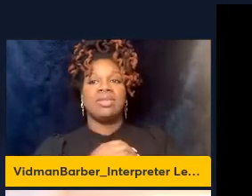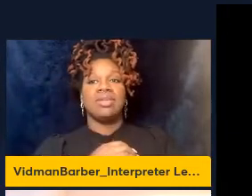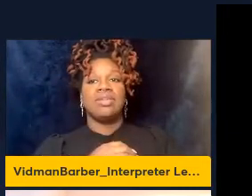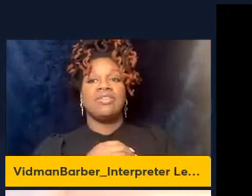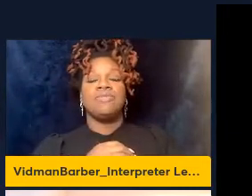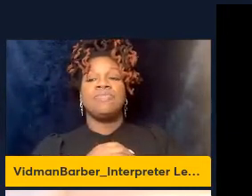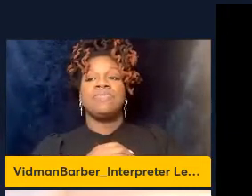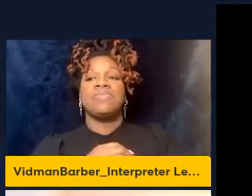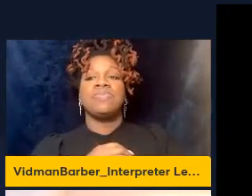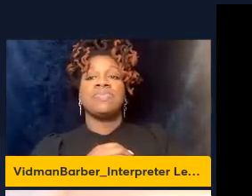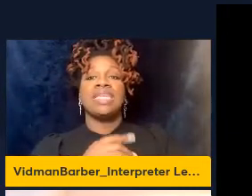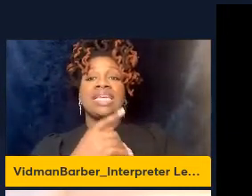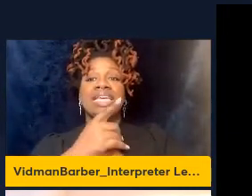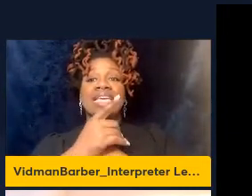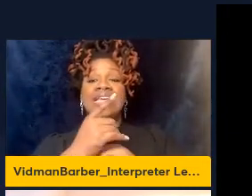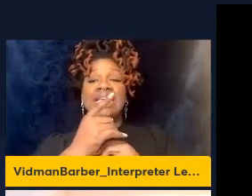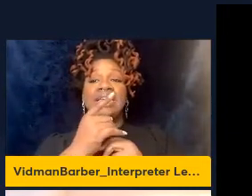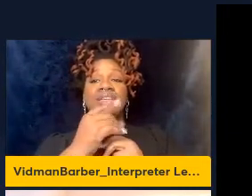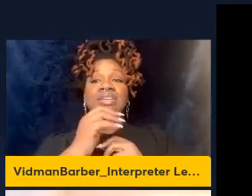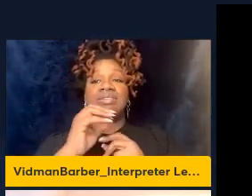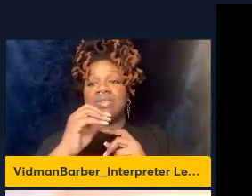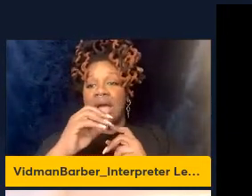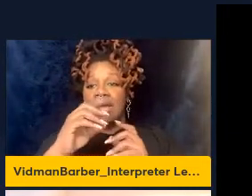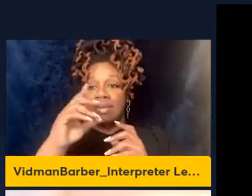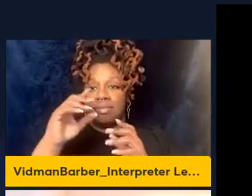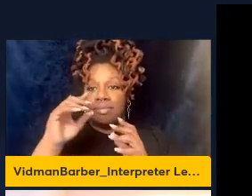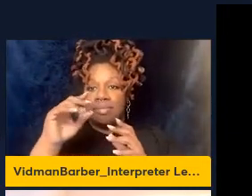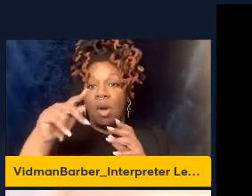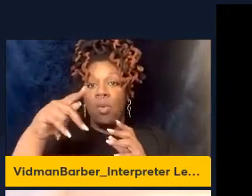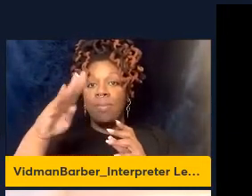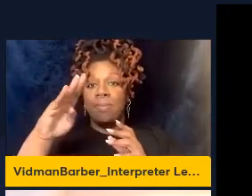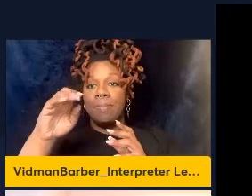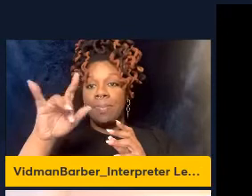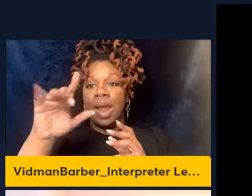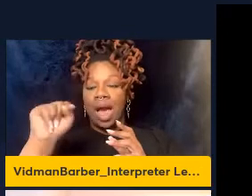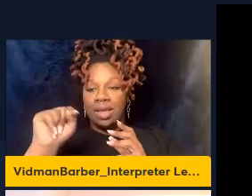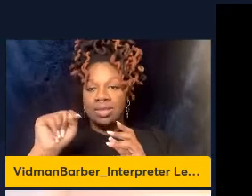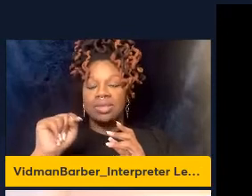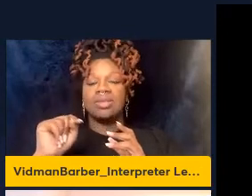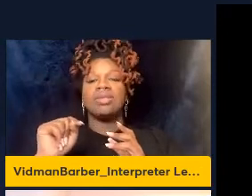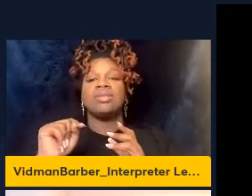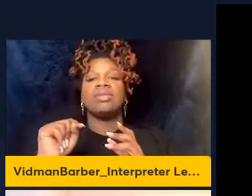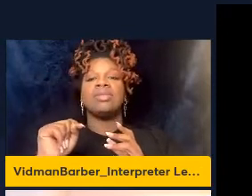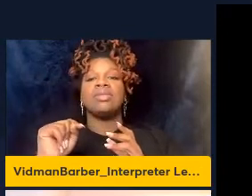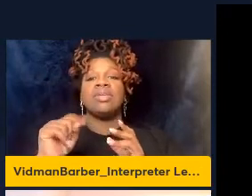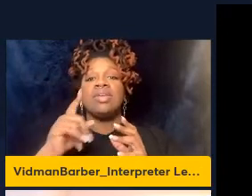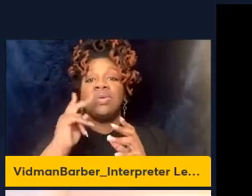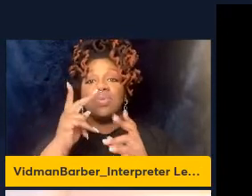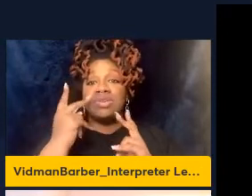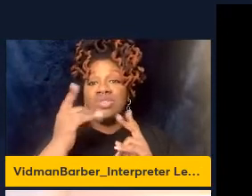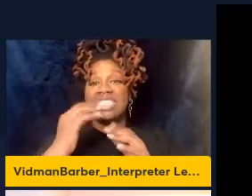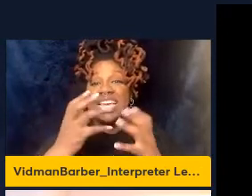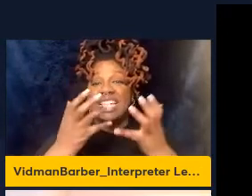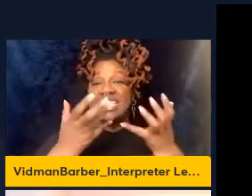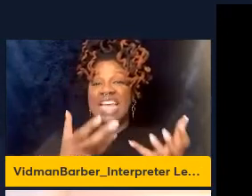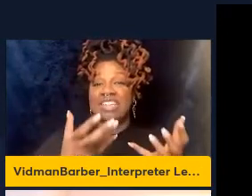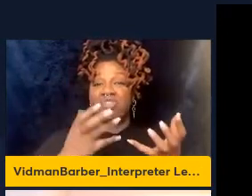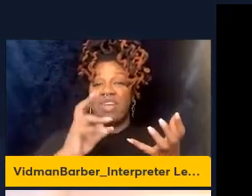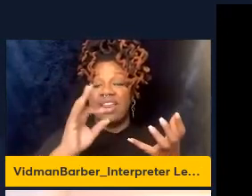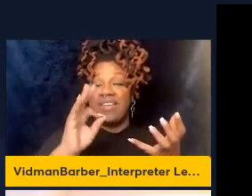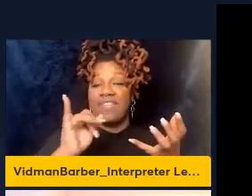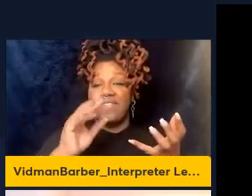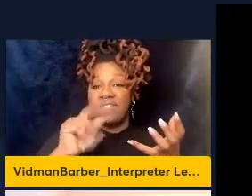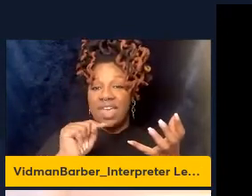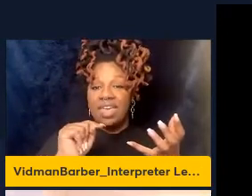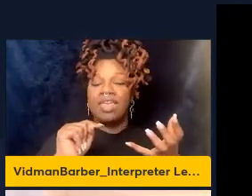Western blot. He blotted them with same concentrations of different saturated fats. And we started with saturated fats because we knew we had the most likely